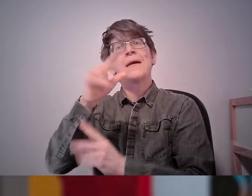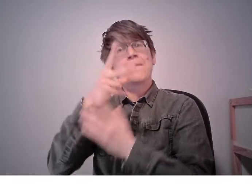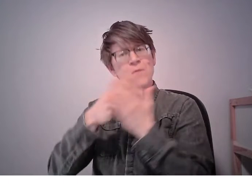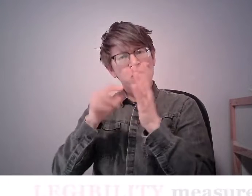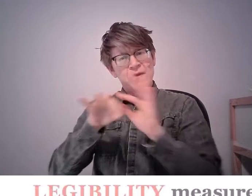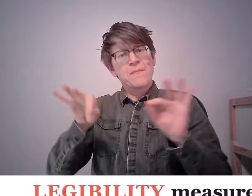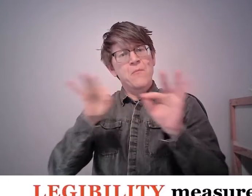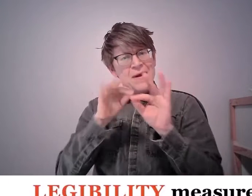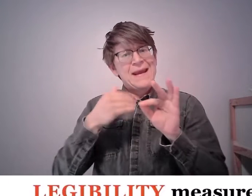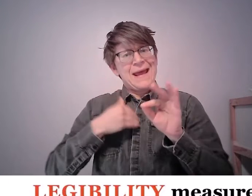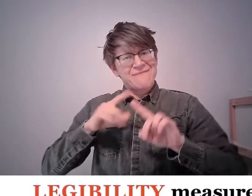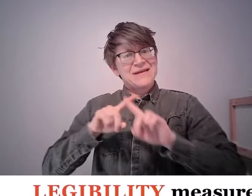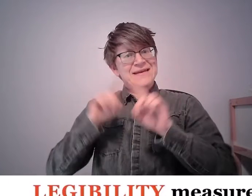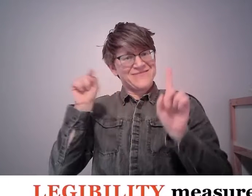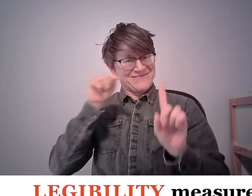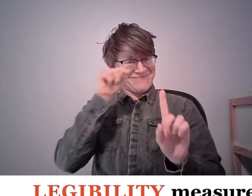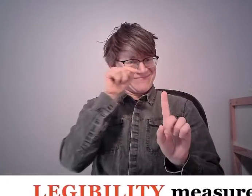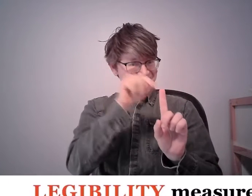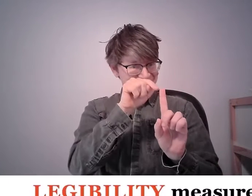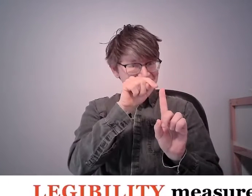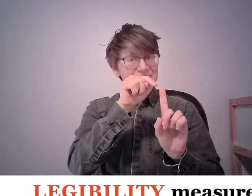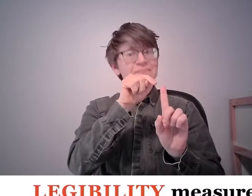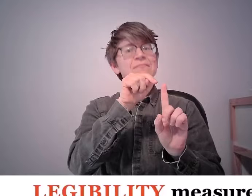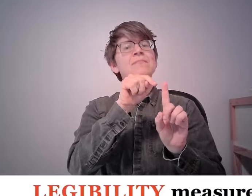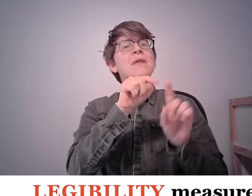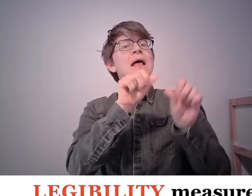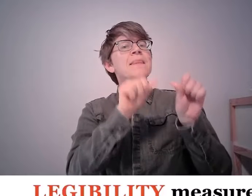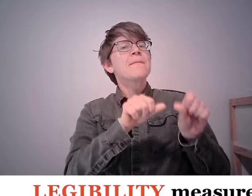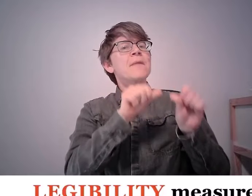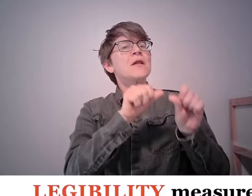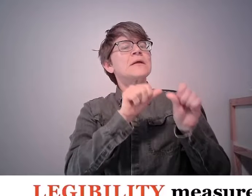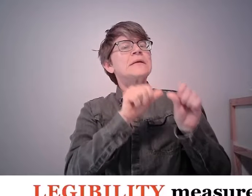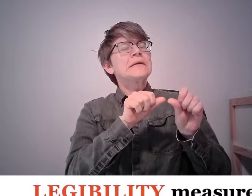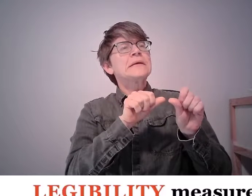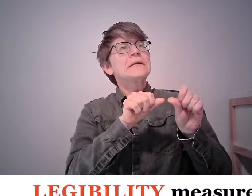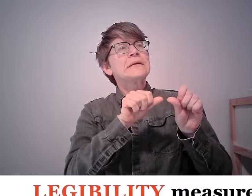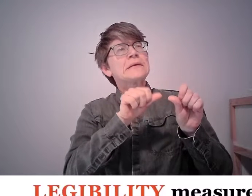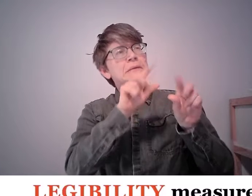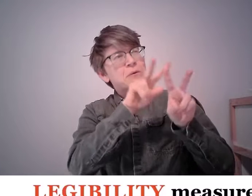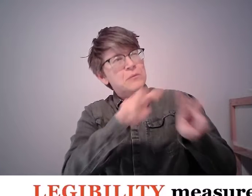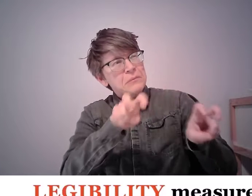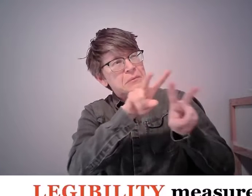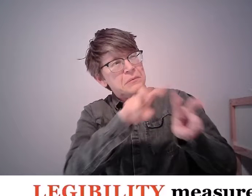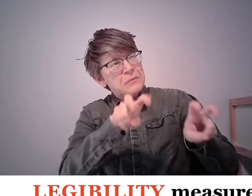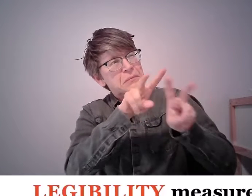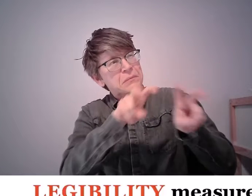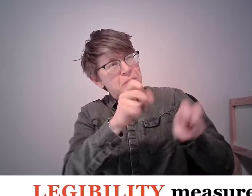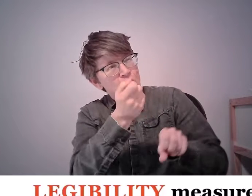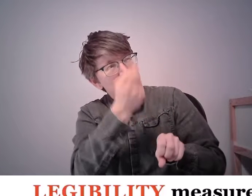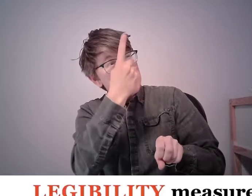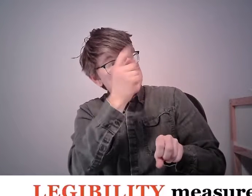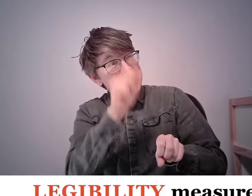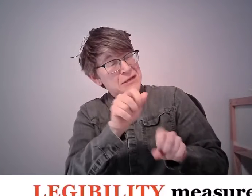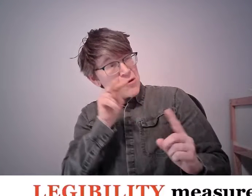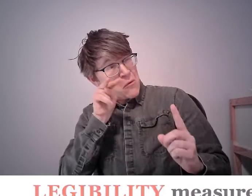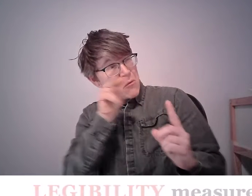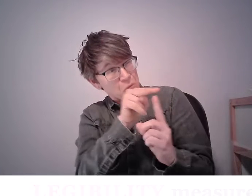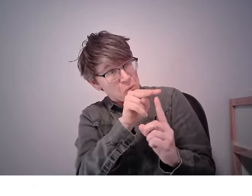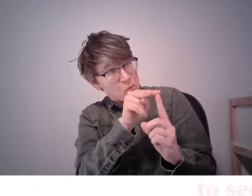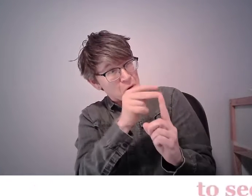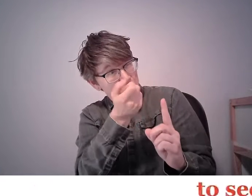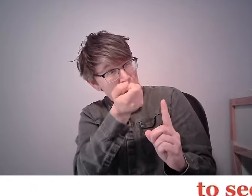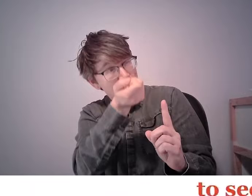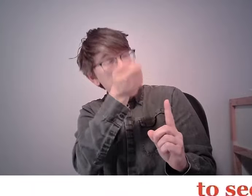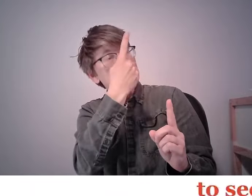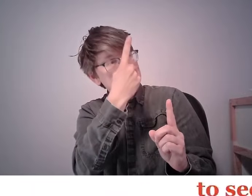understand. Legibility measures the ability to decipher something. That is, can you look at it and make sense of it?